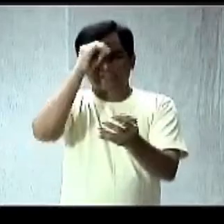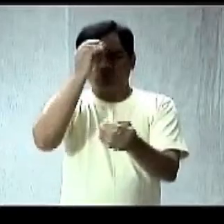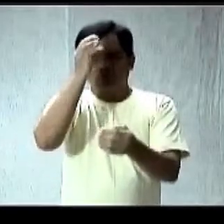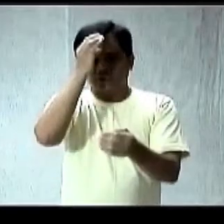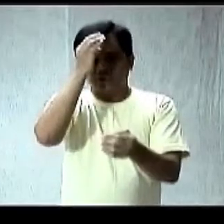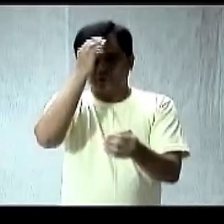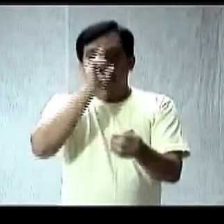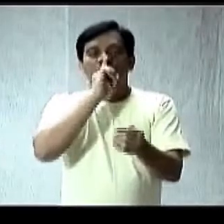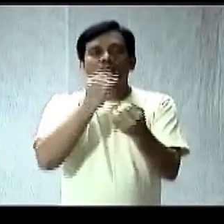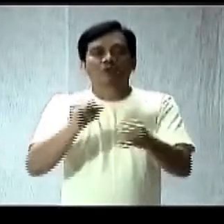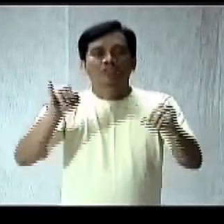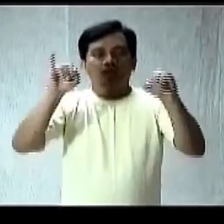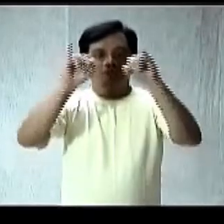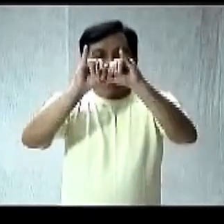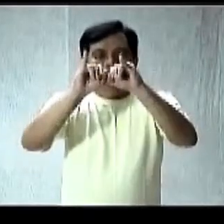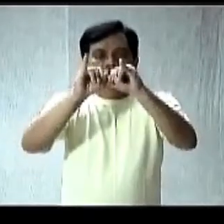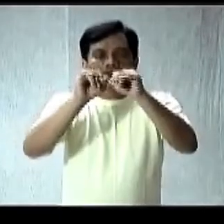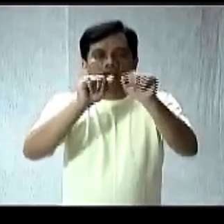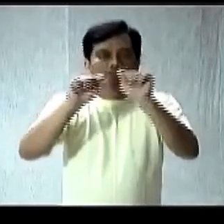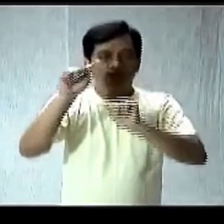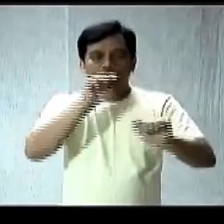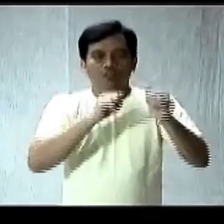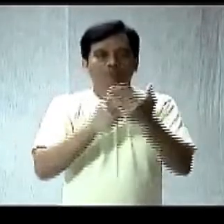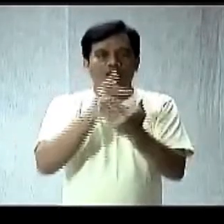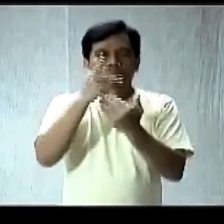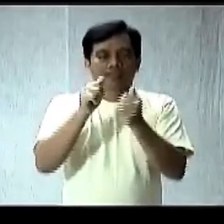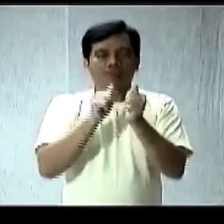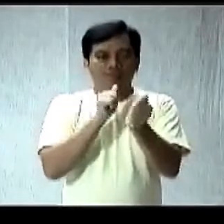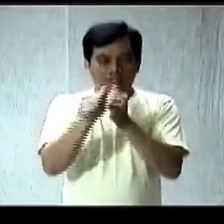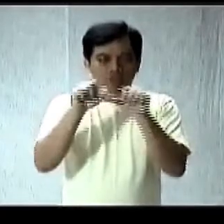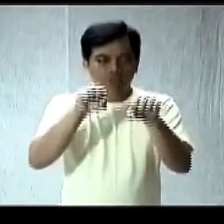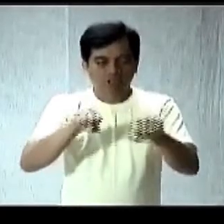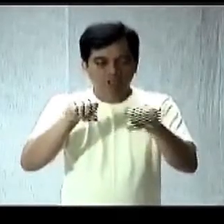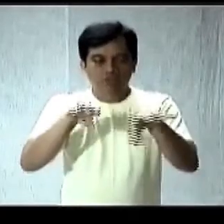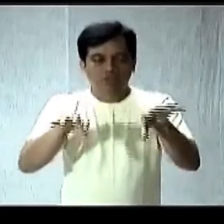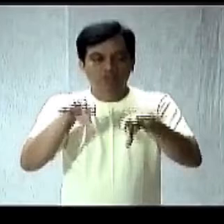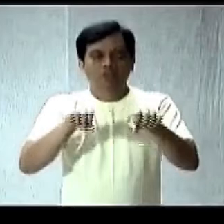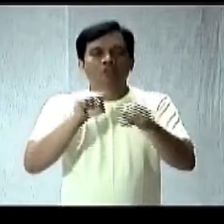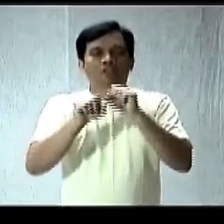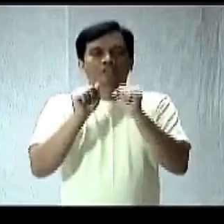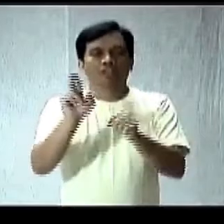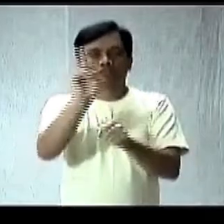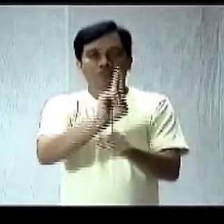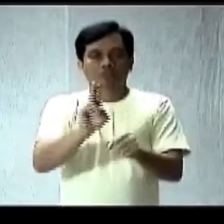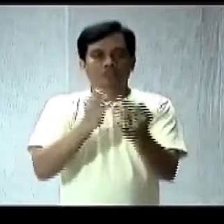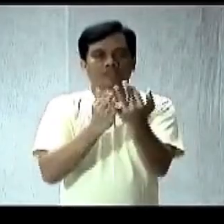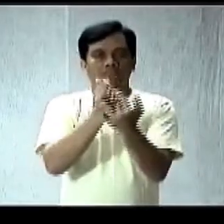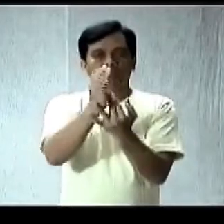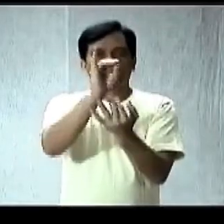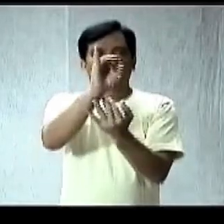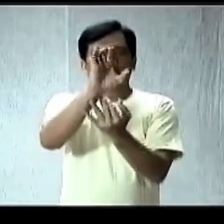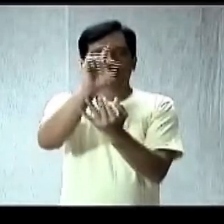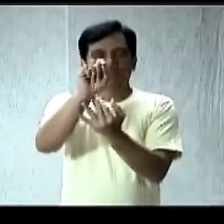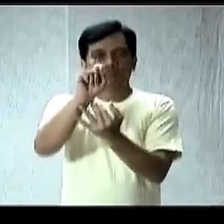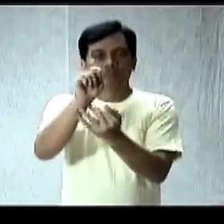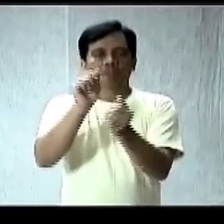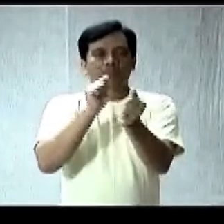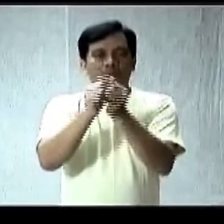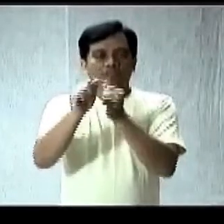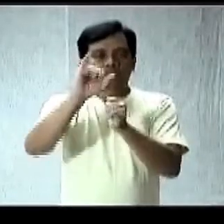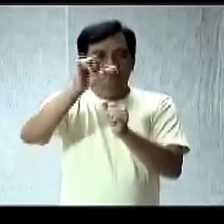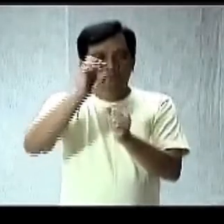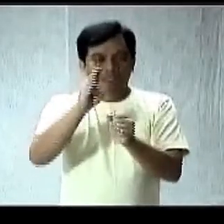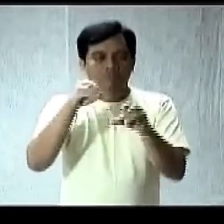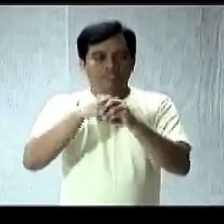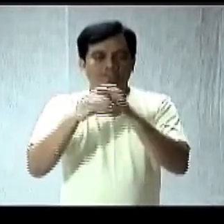computer. The highlight was an action plan that would work so that we could use accessible ICT to generate